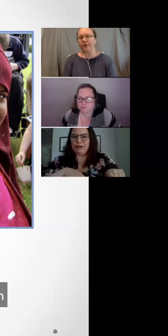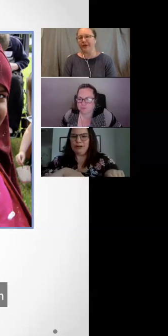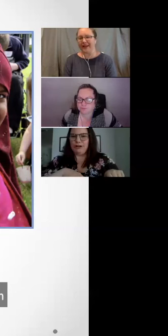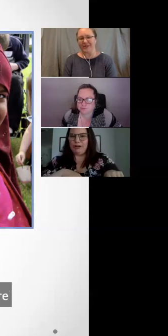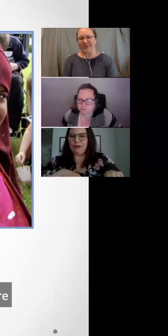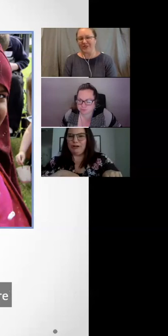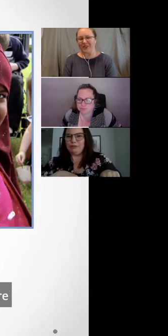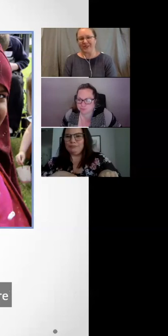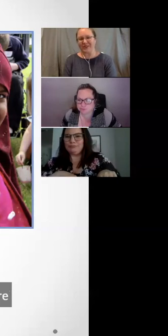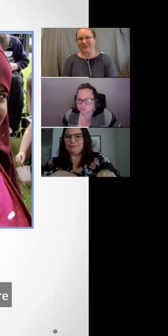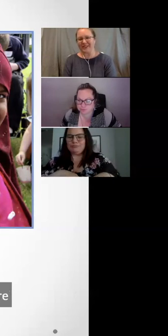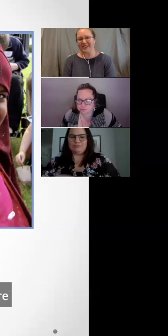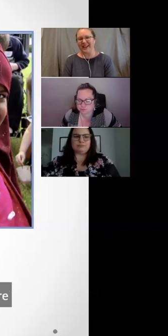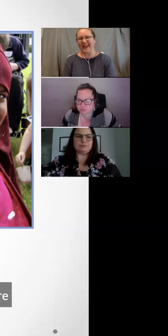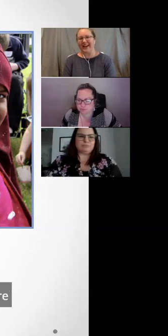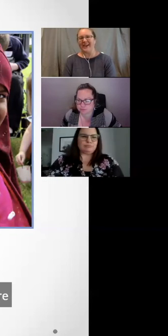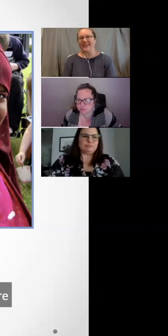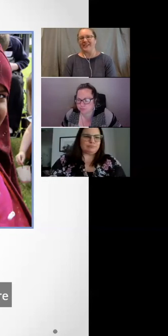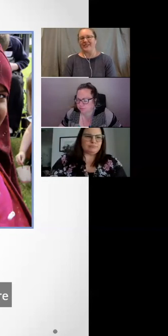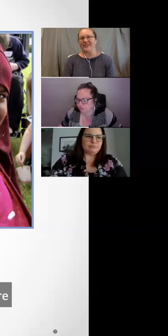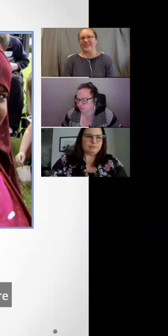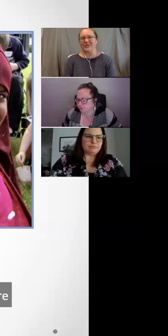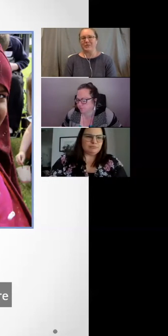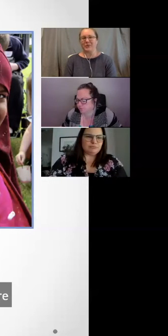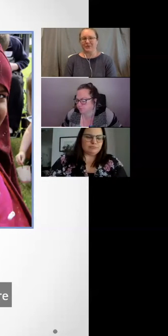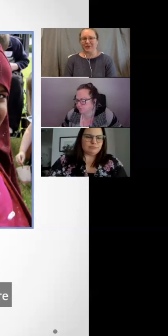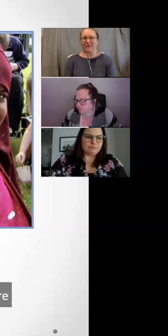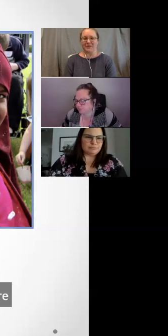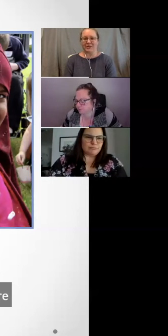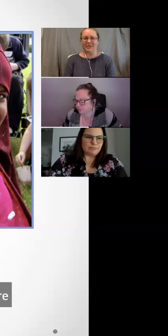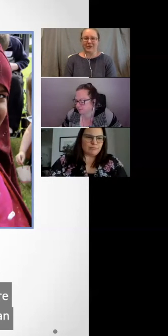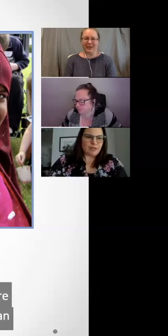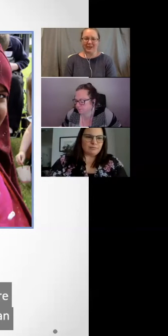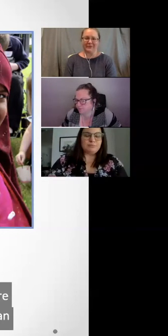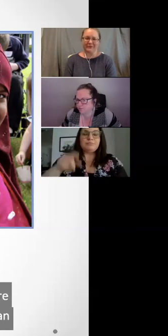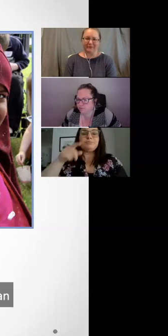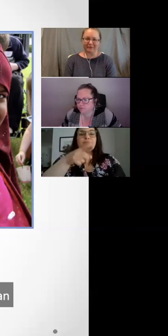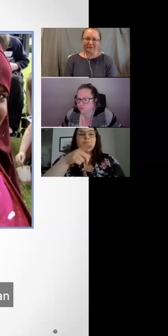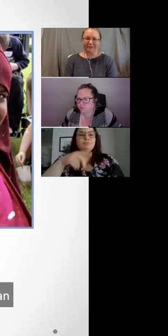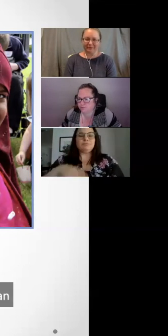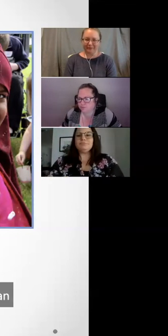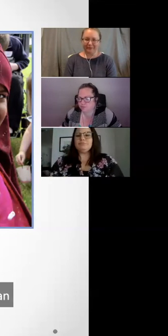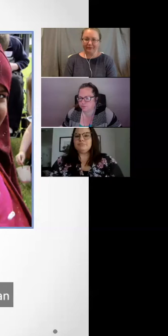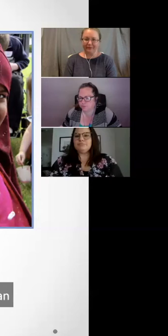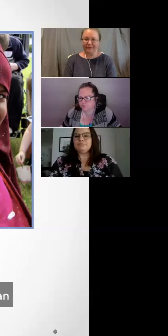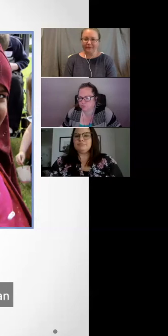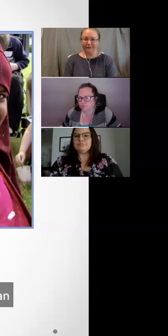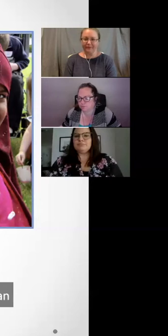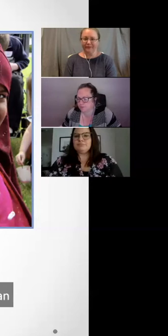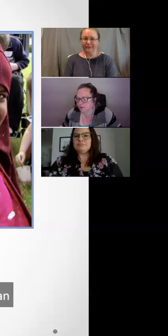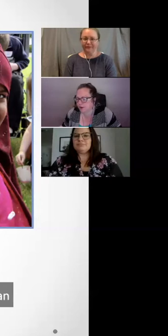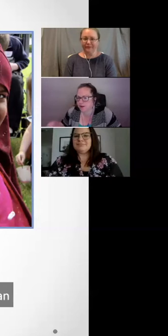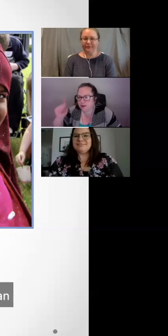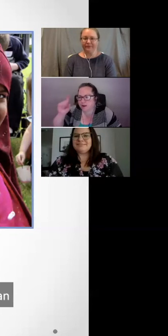or white answer to that question, other than we do support families the best we can.